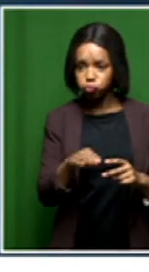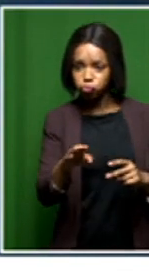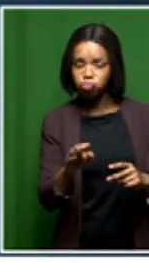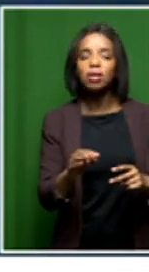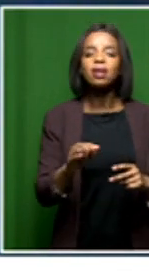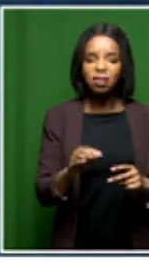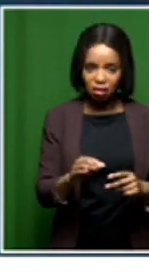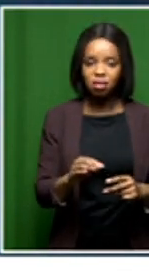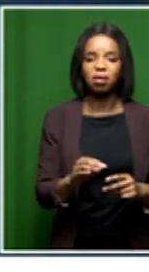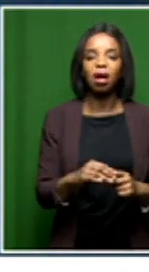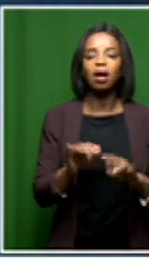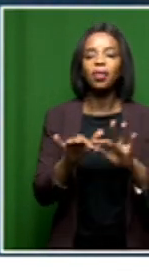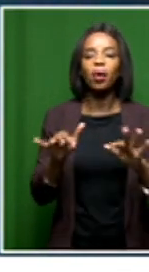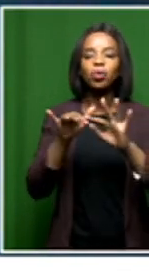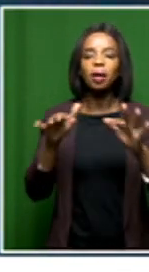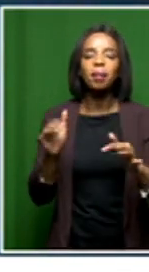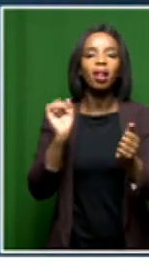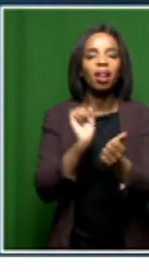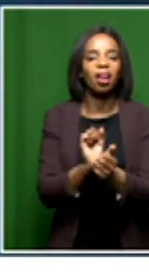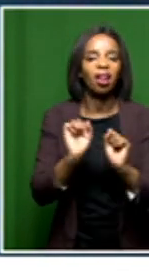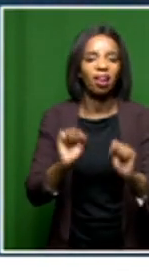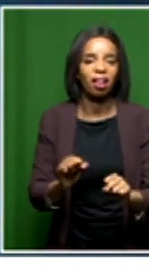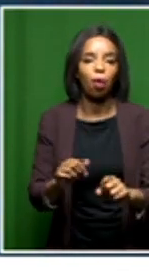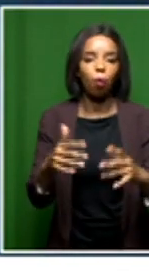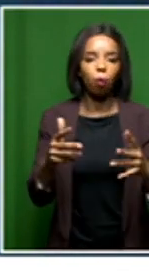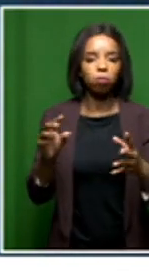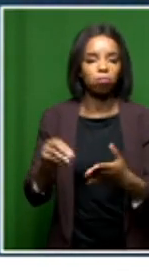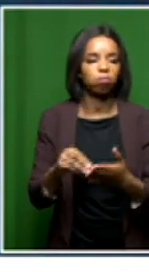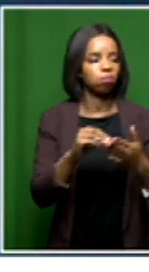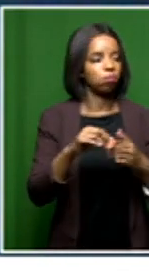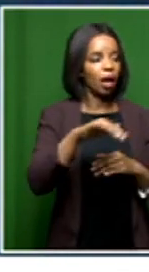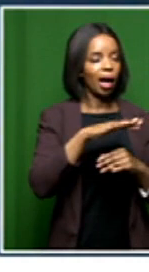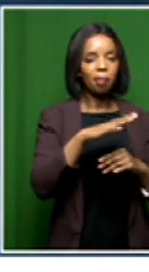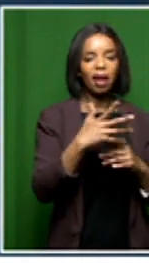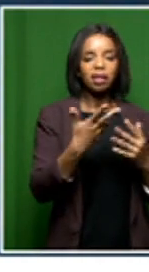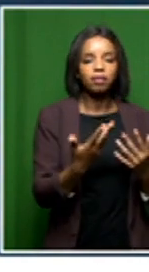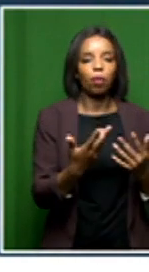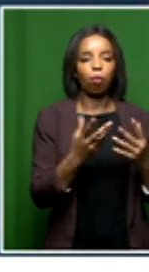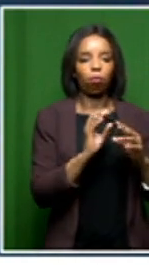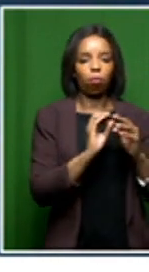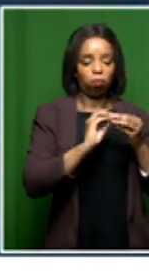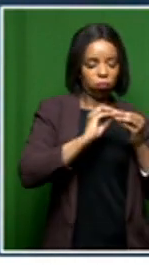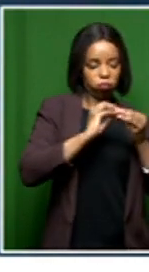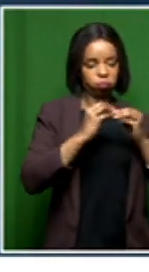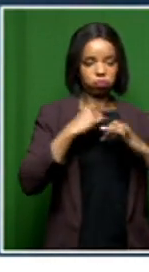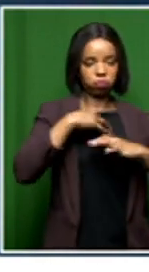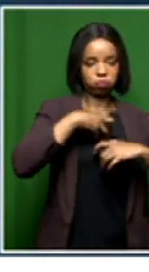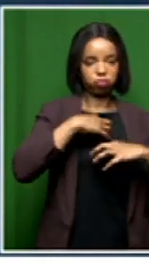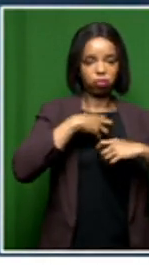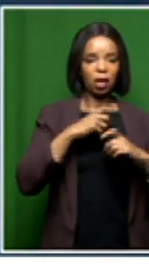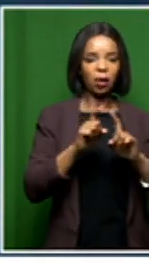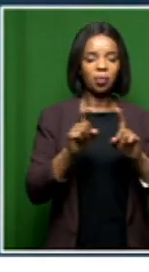We bring them to book, we take them to rehabilitation, and the understanding that AARTO is designed to